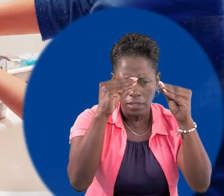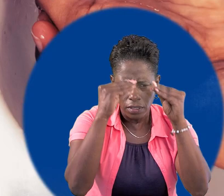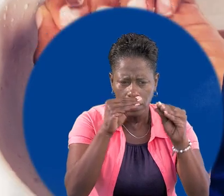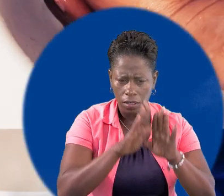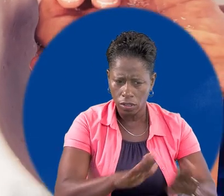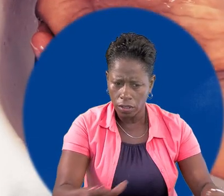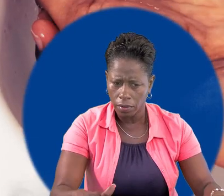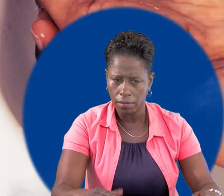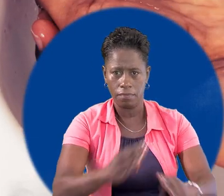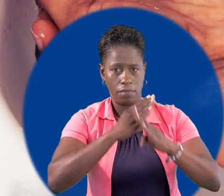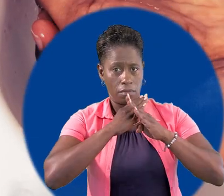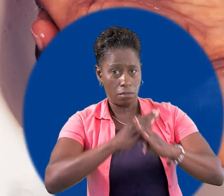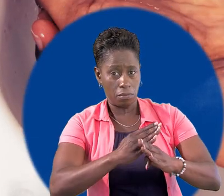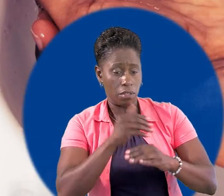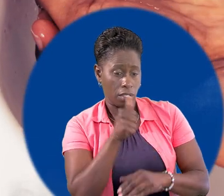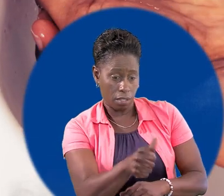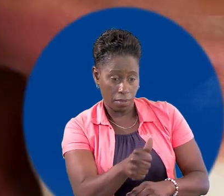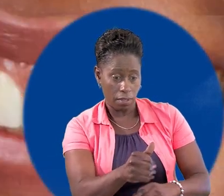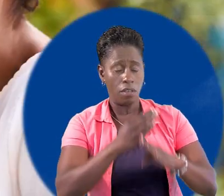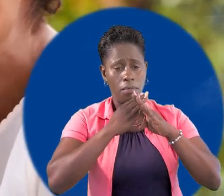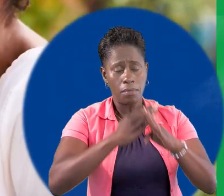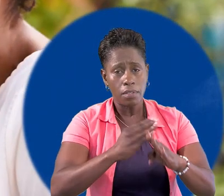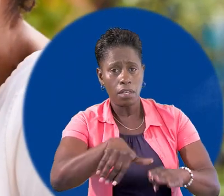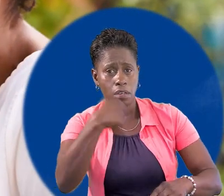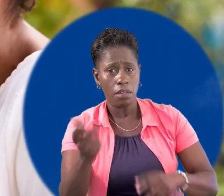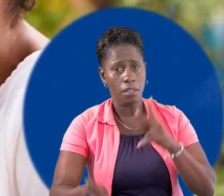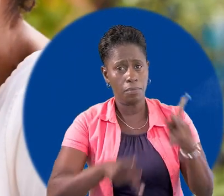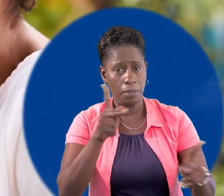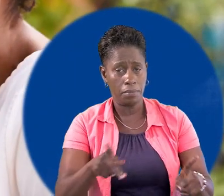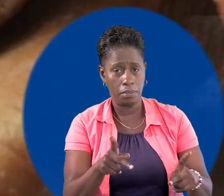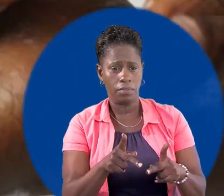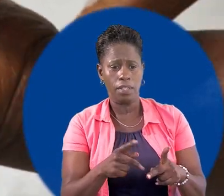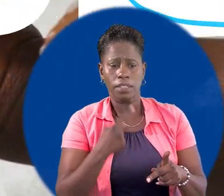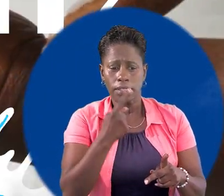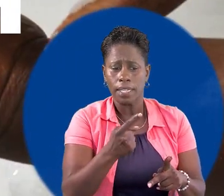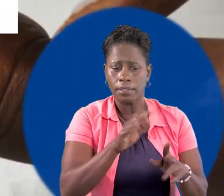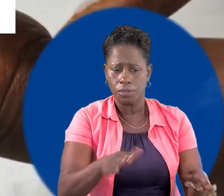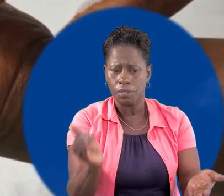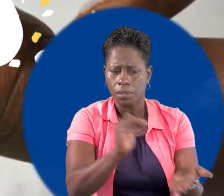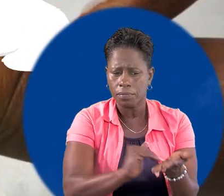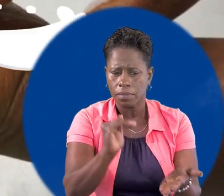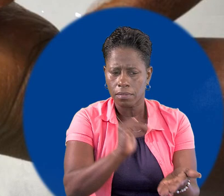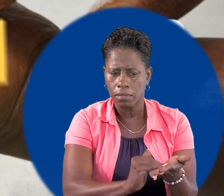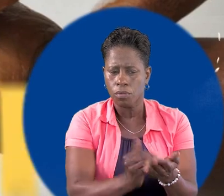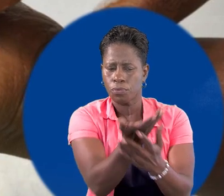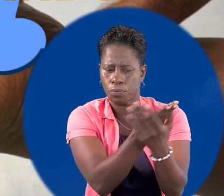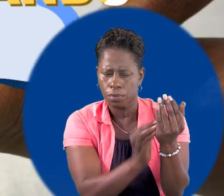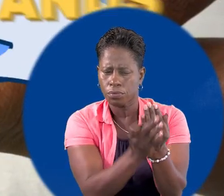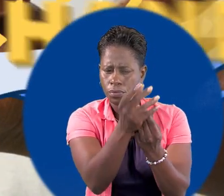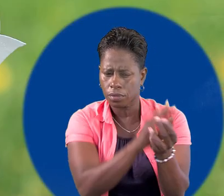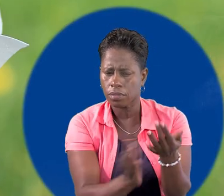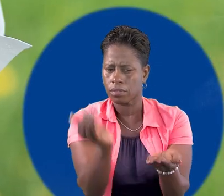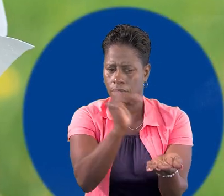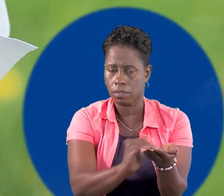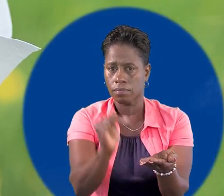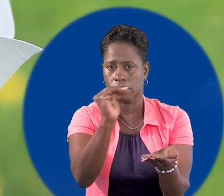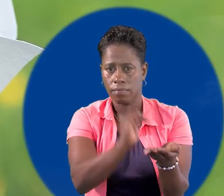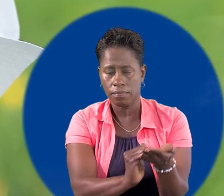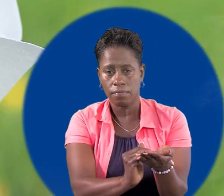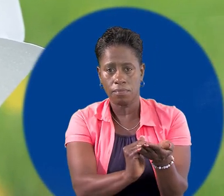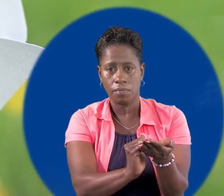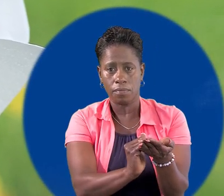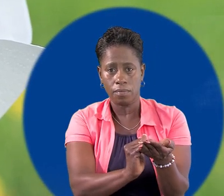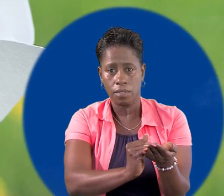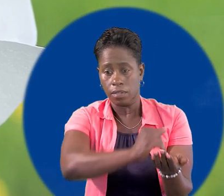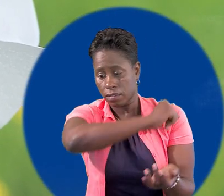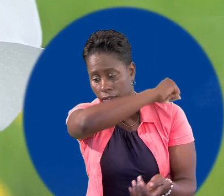your care to be little powerhouses of infection prevention. Keep reminding them, wash, wash, wash your hands. Cover your mouth